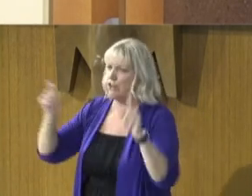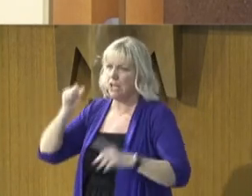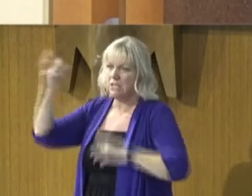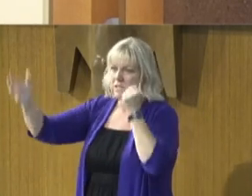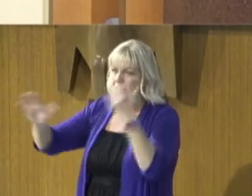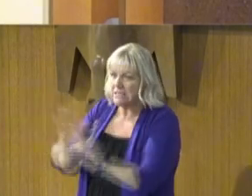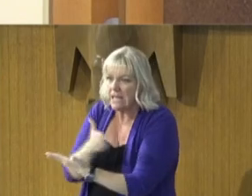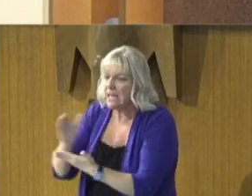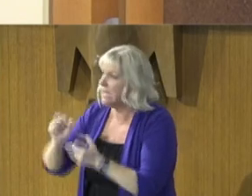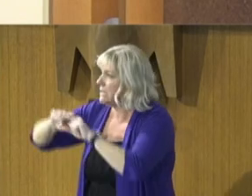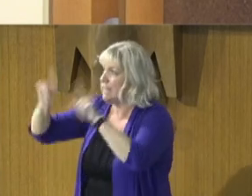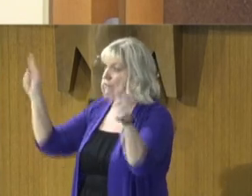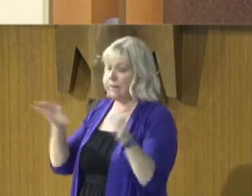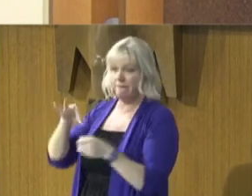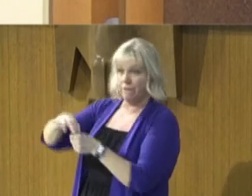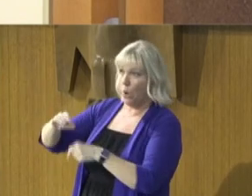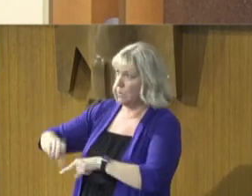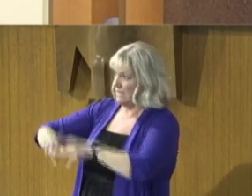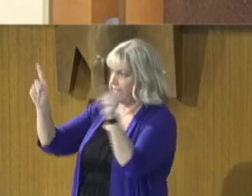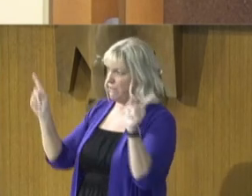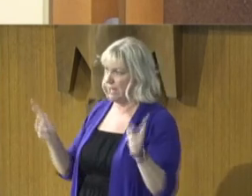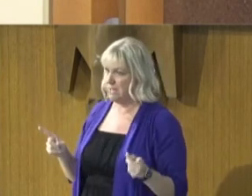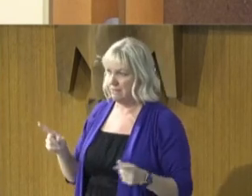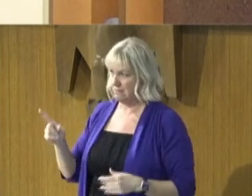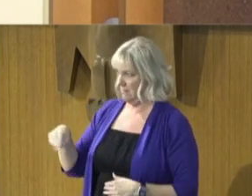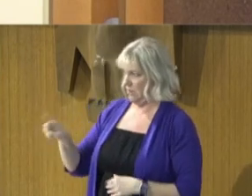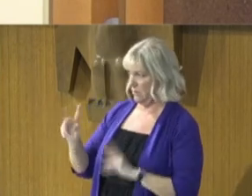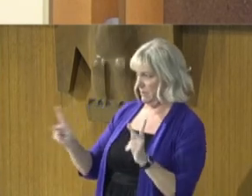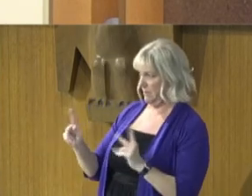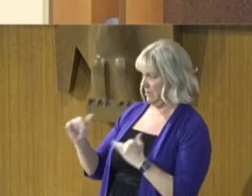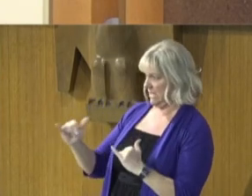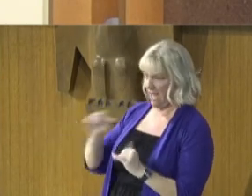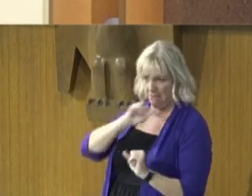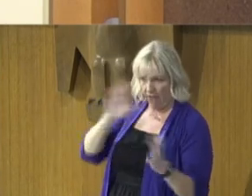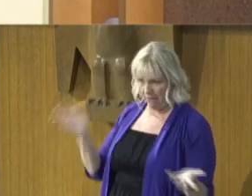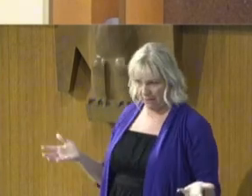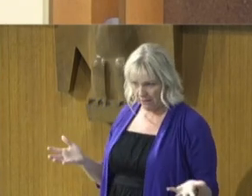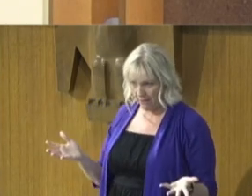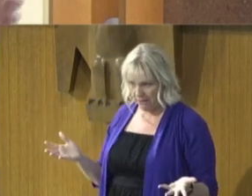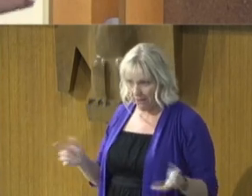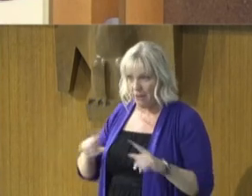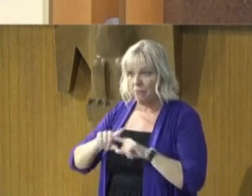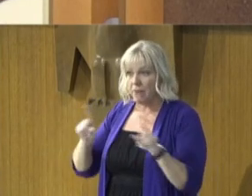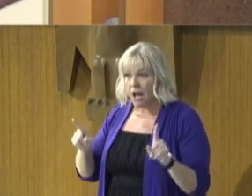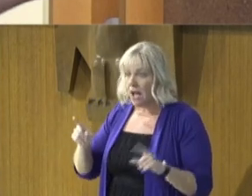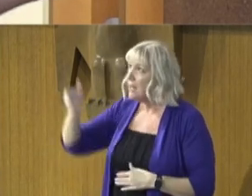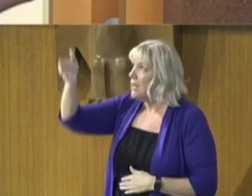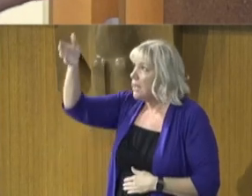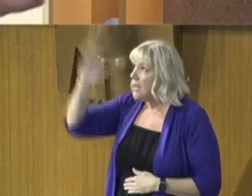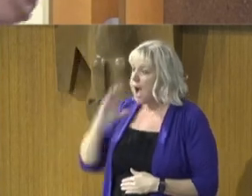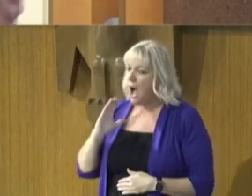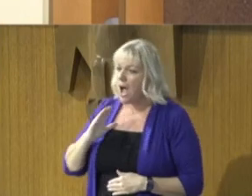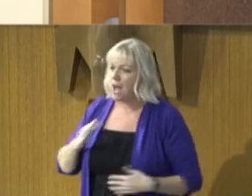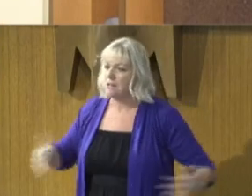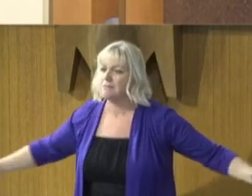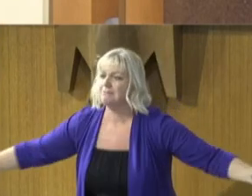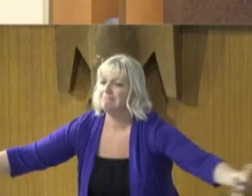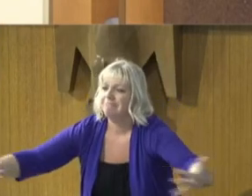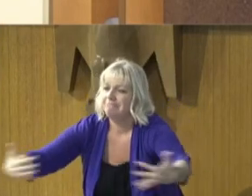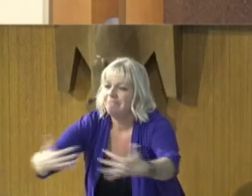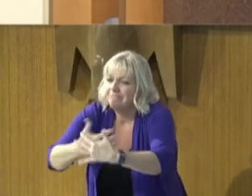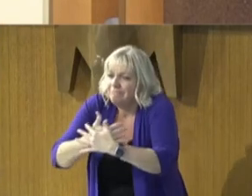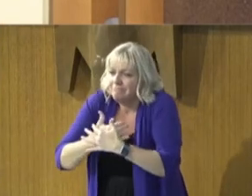like us, who are not like us much at all. And yet somehow God encompasses all of